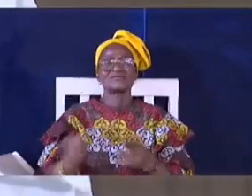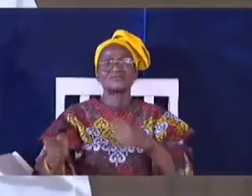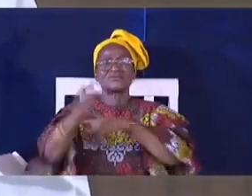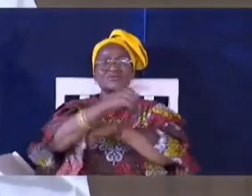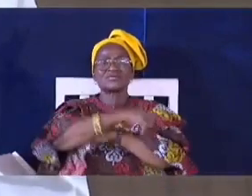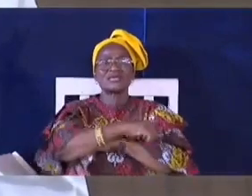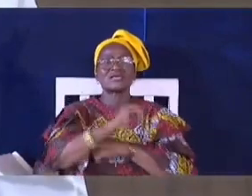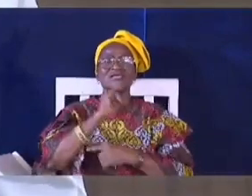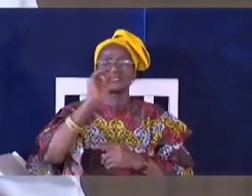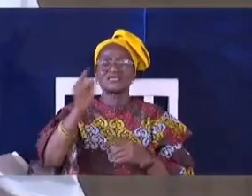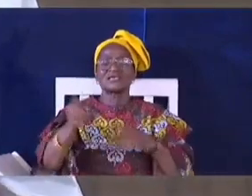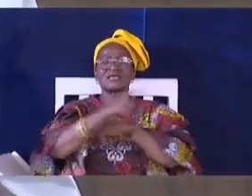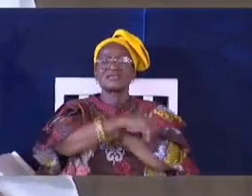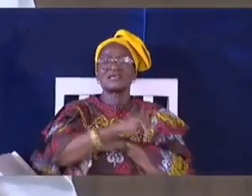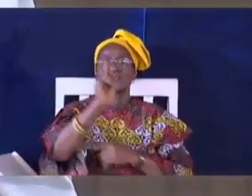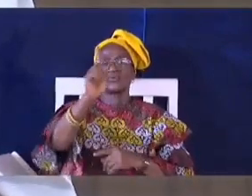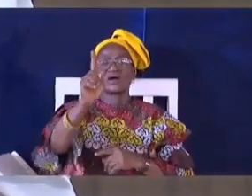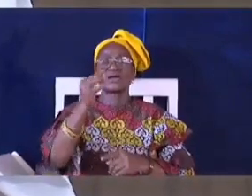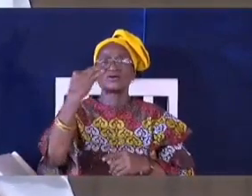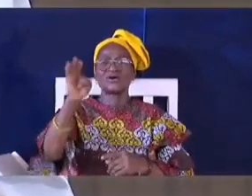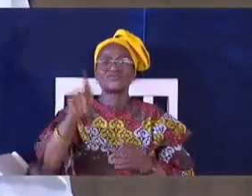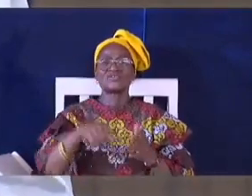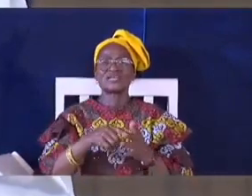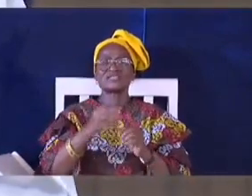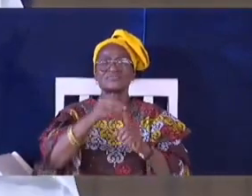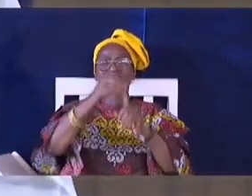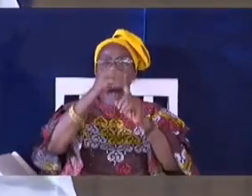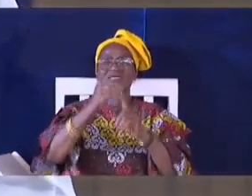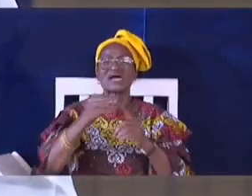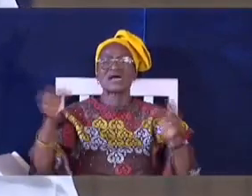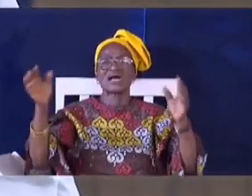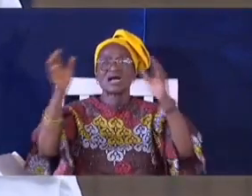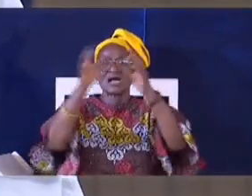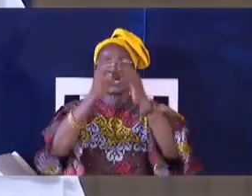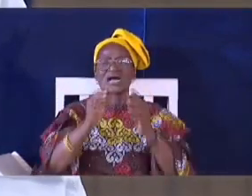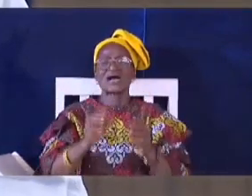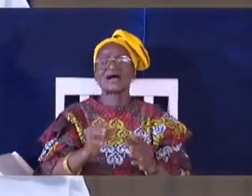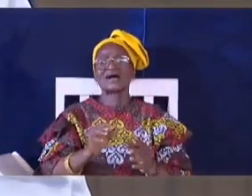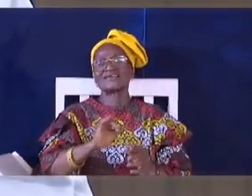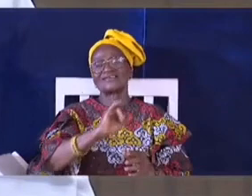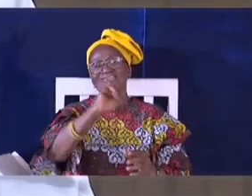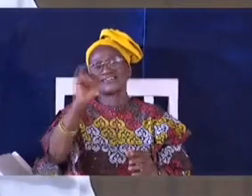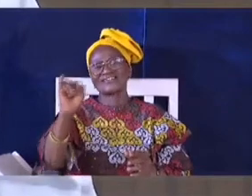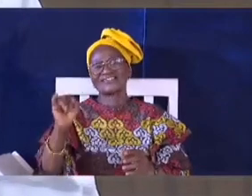Today is day one of these special gatherings.